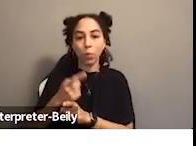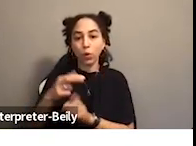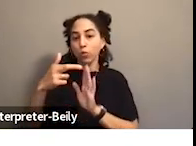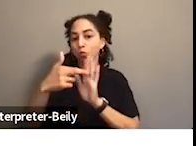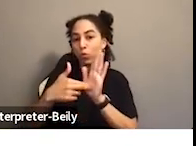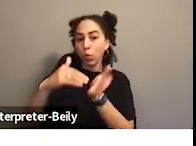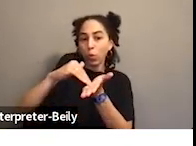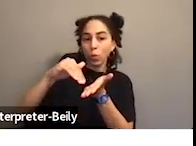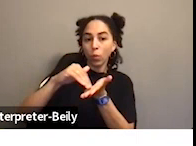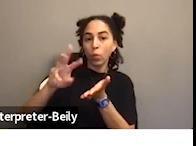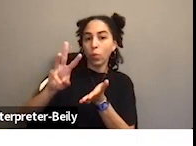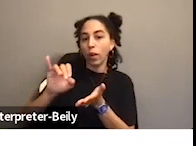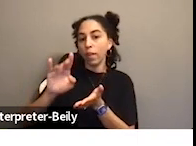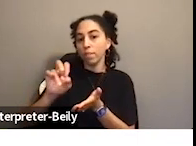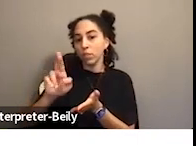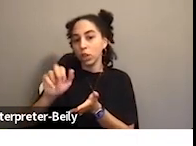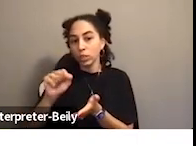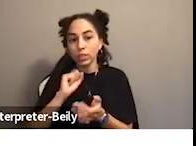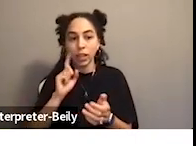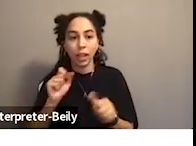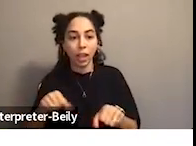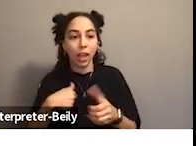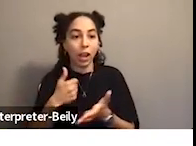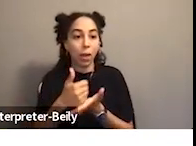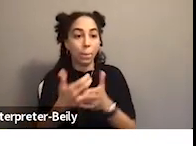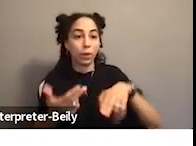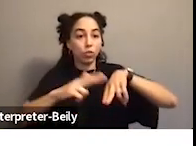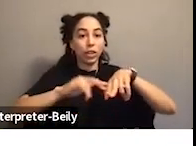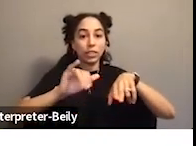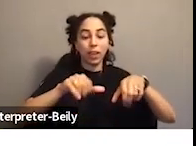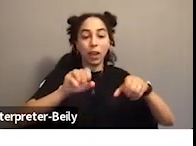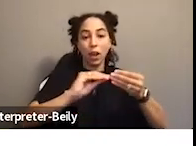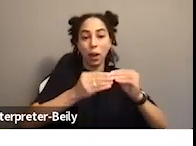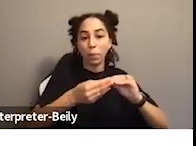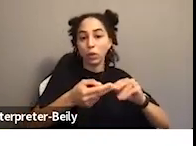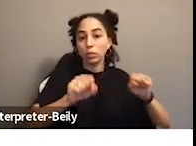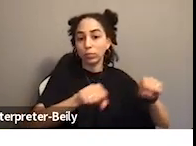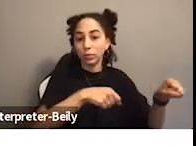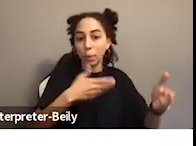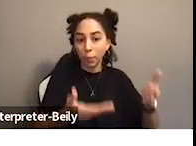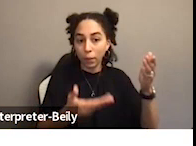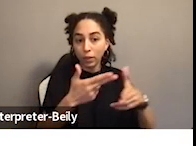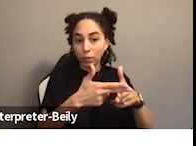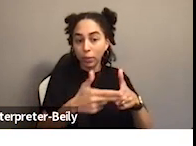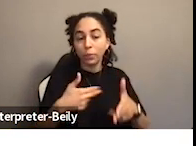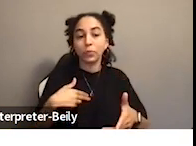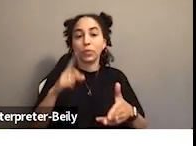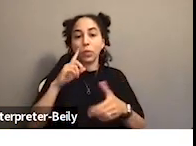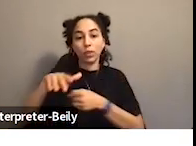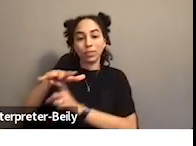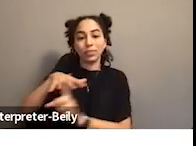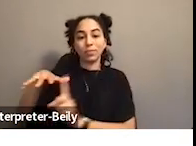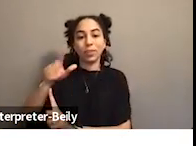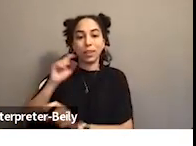might allow them to increase the capacity temporarily at a setting in order to serve folks while they